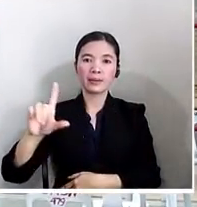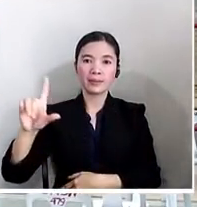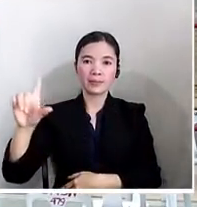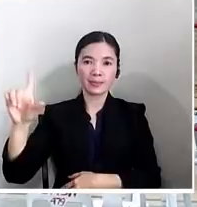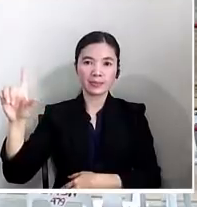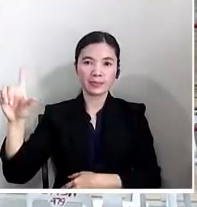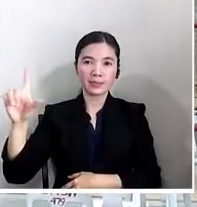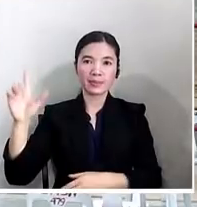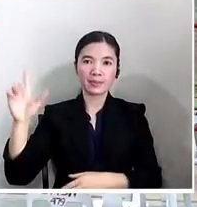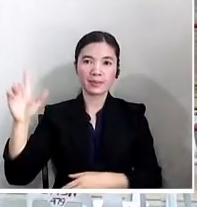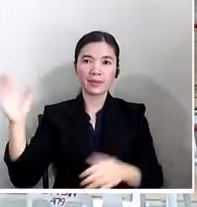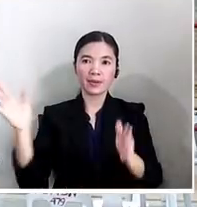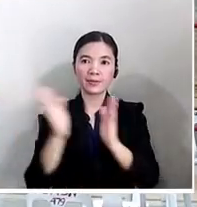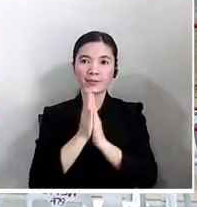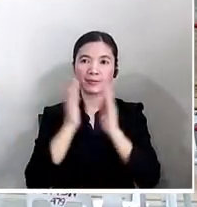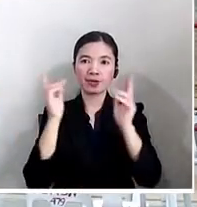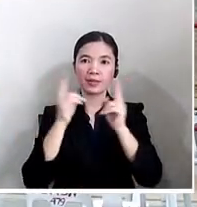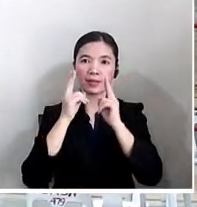name of the